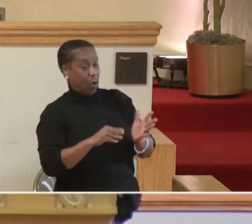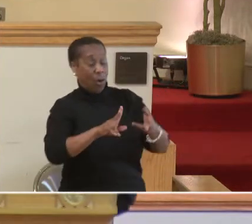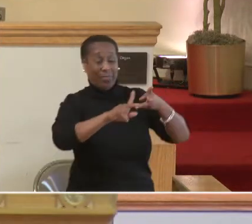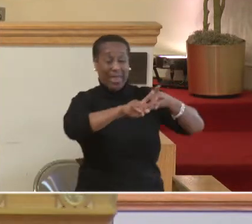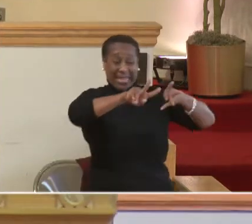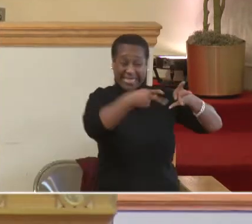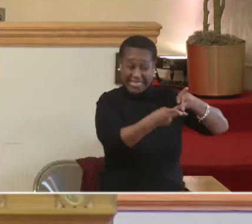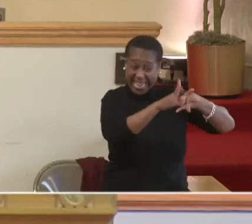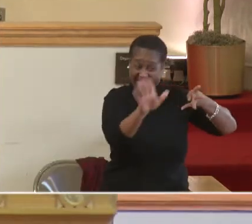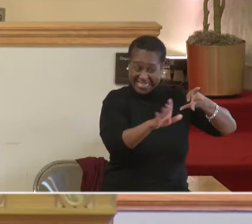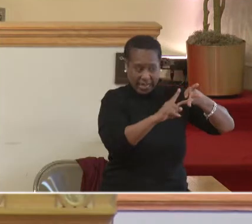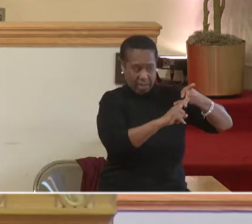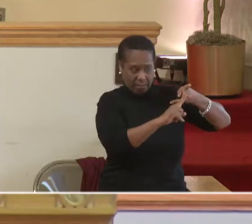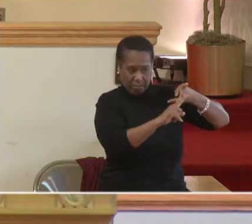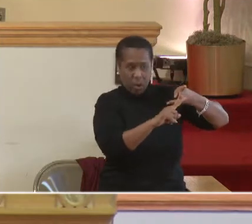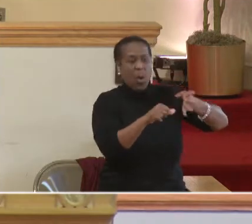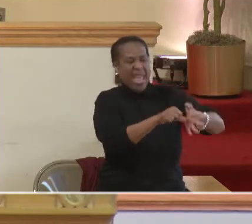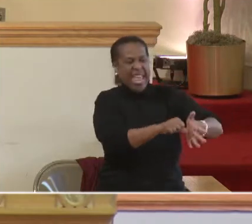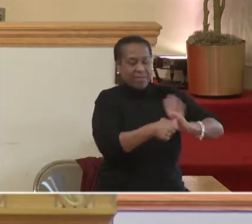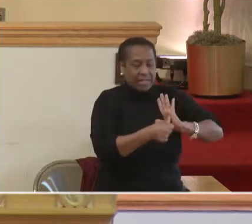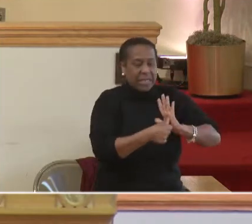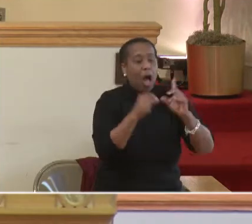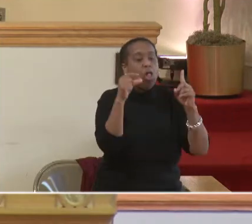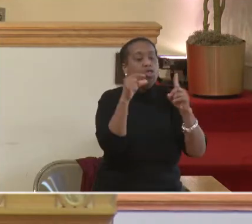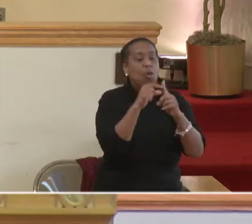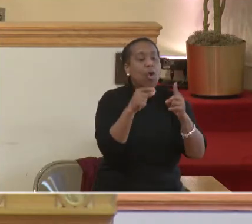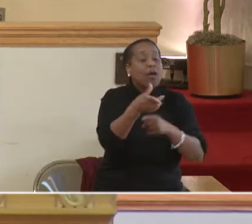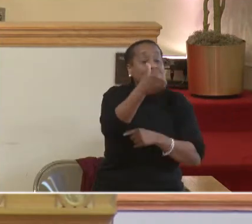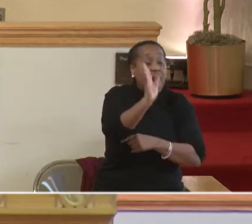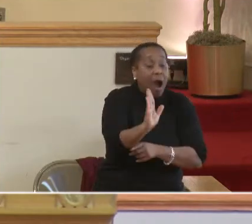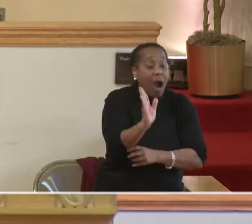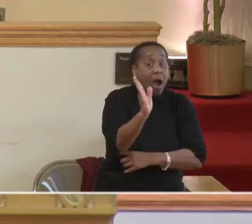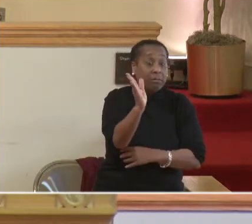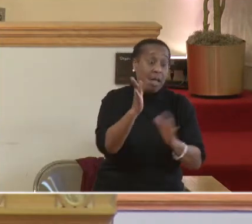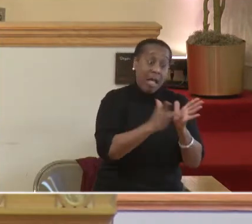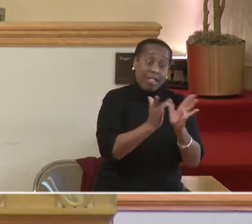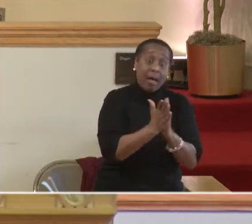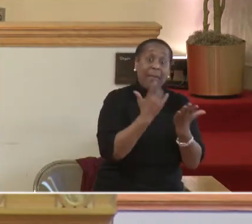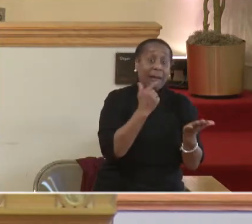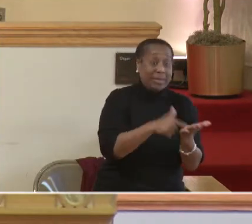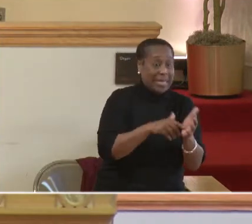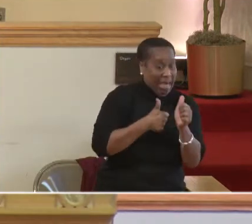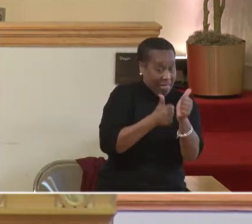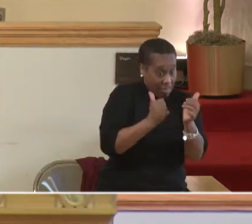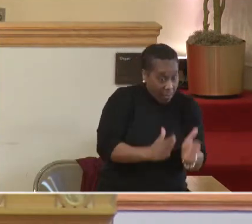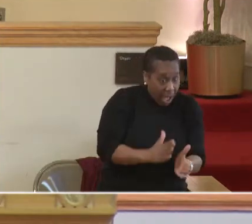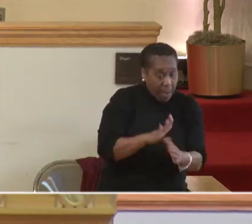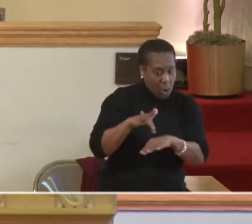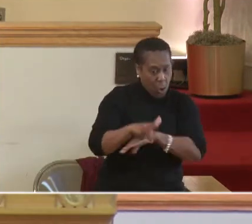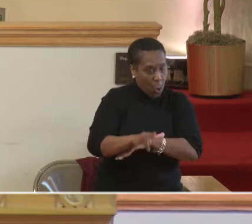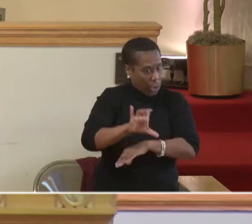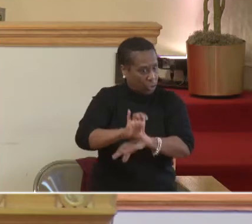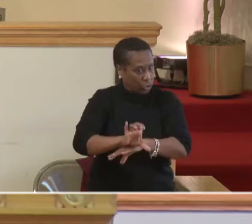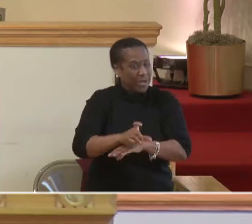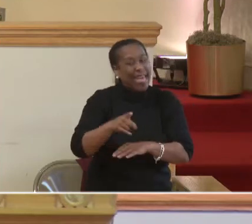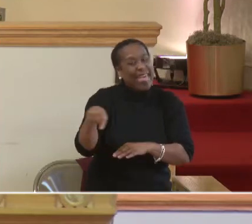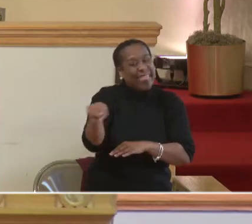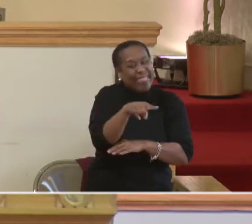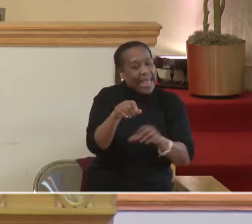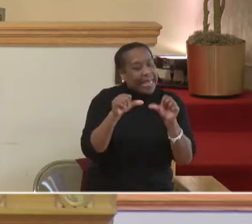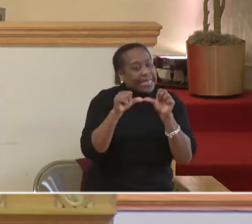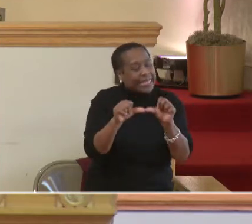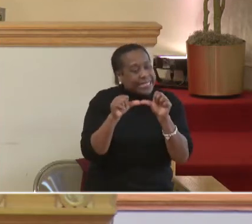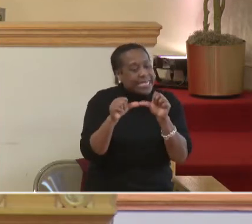we give emphasis to the Word of God. Bible says of the apostles and the early church that they continued in